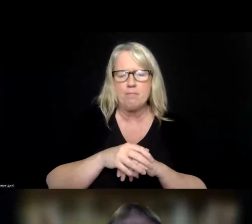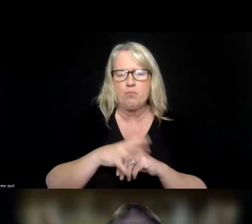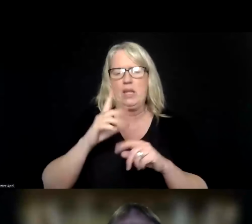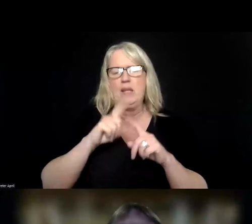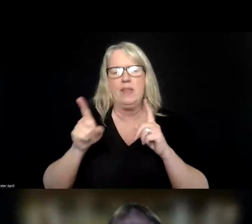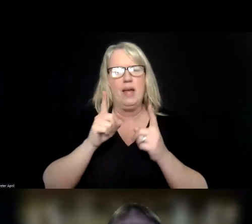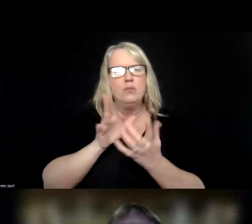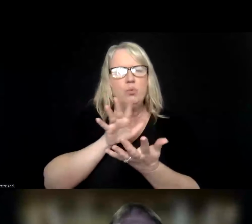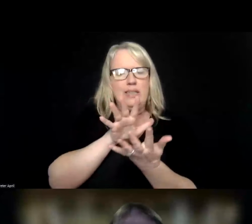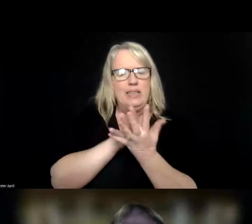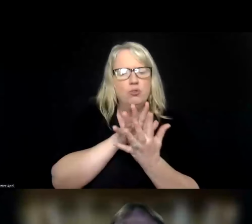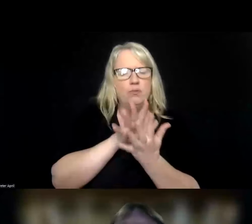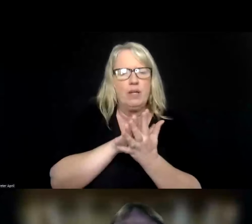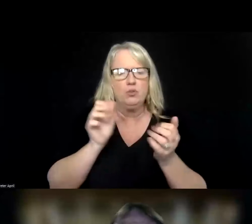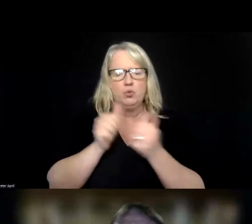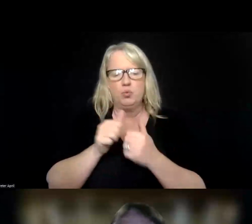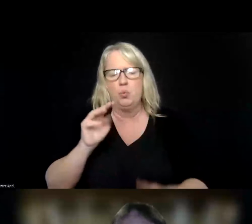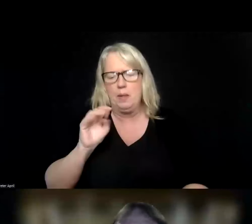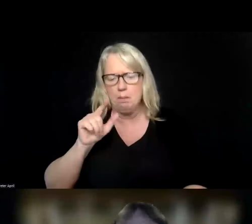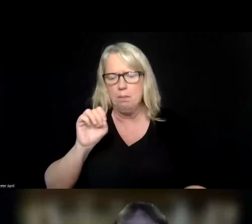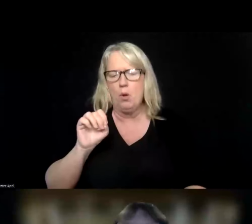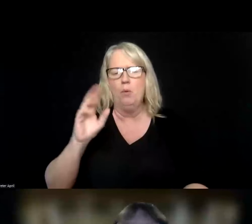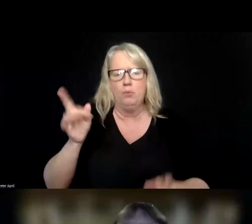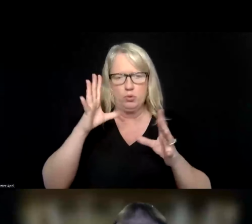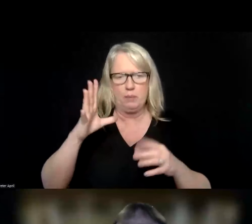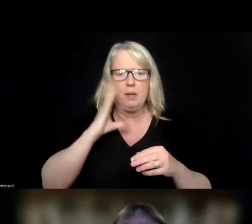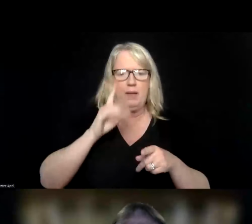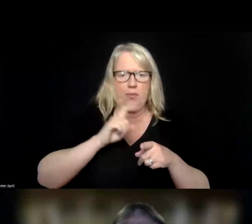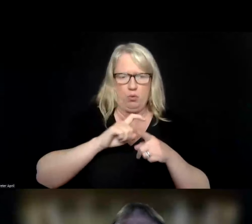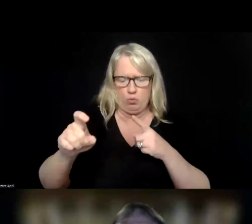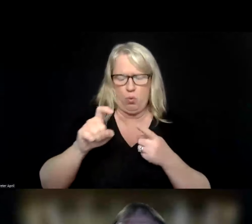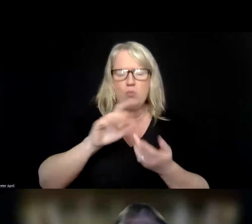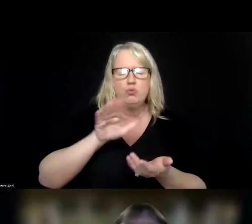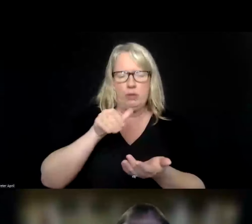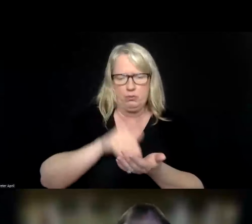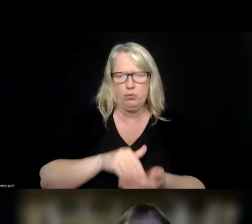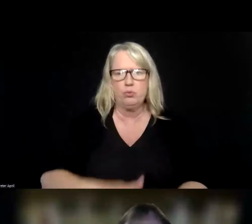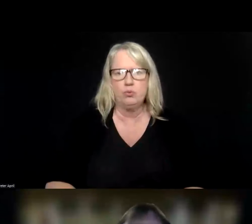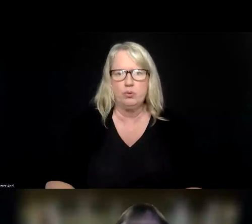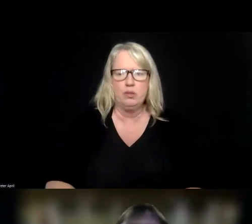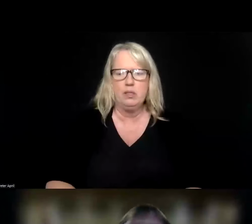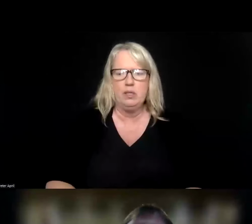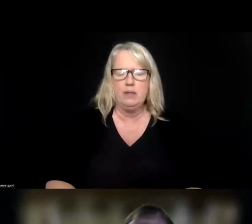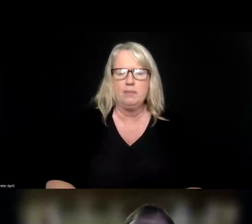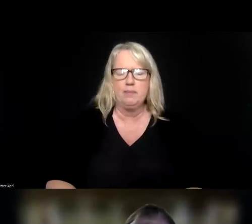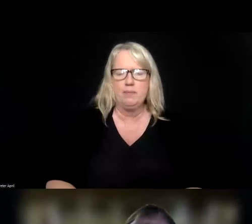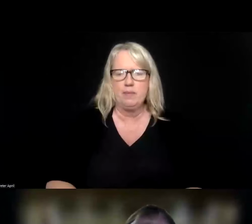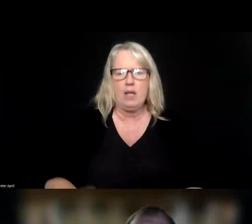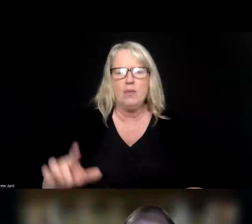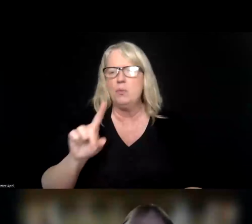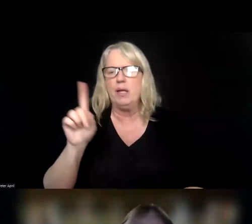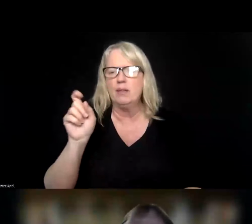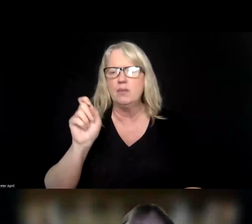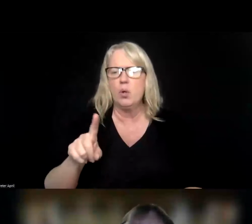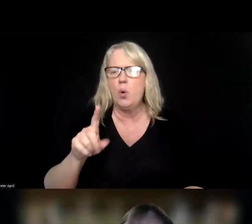interface of mobile crisis and call centers, and asked the question,